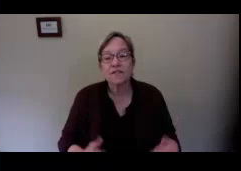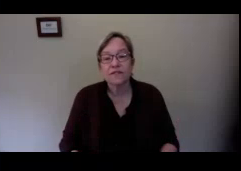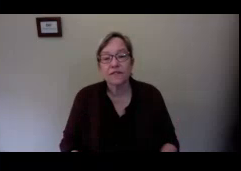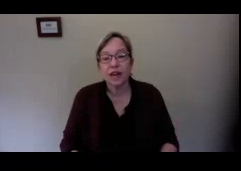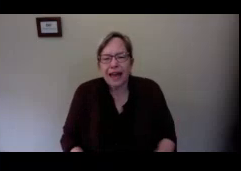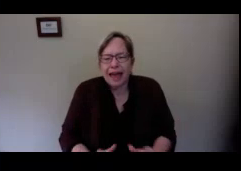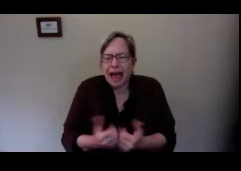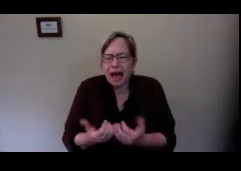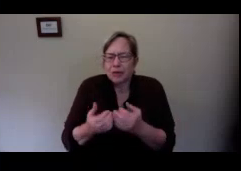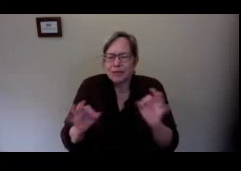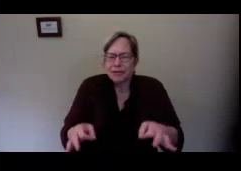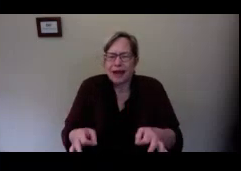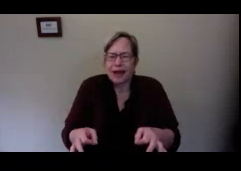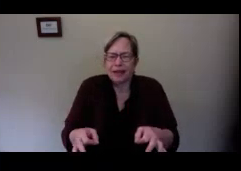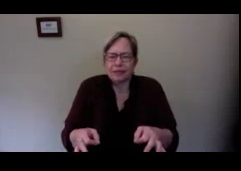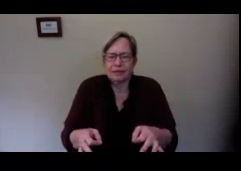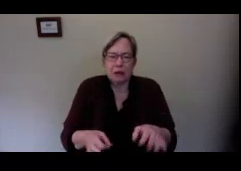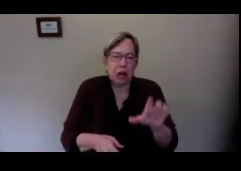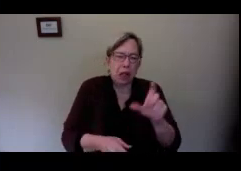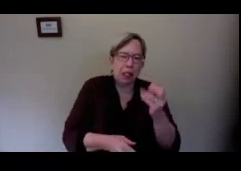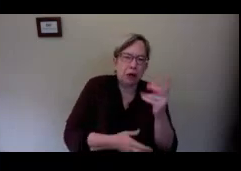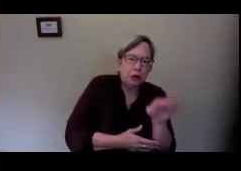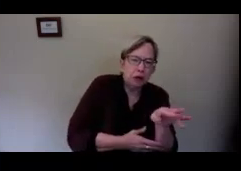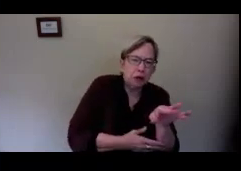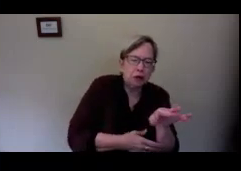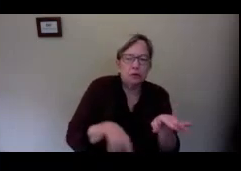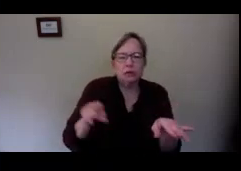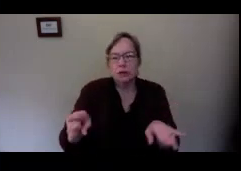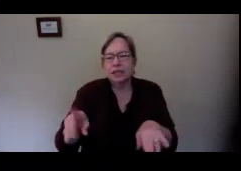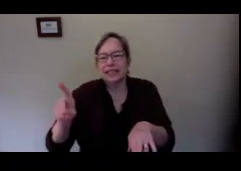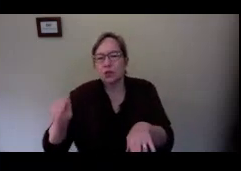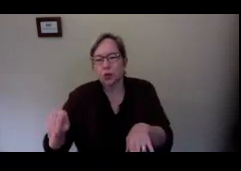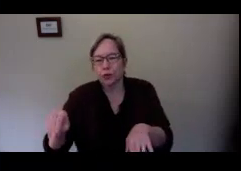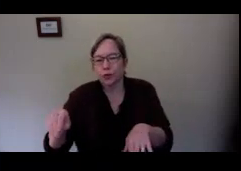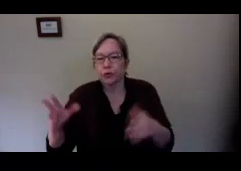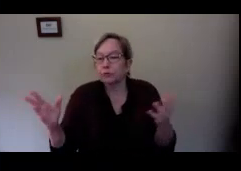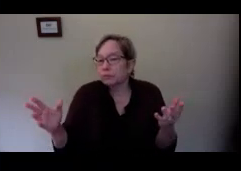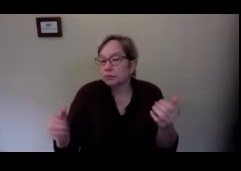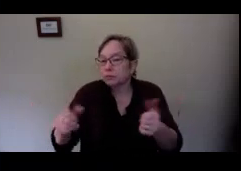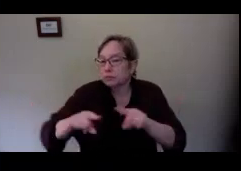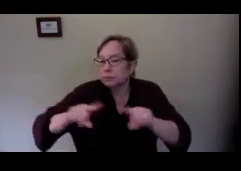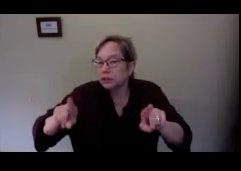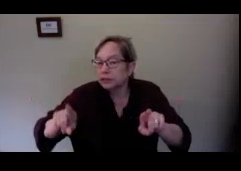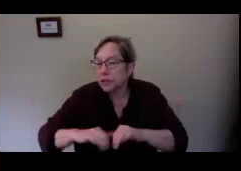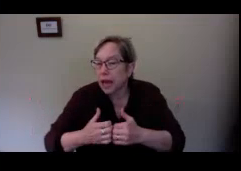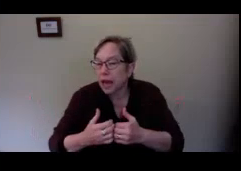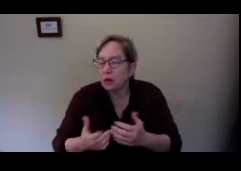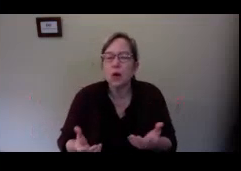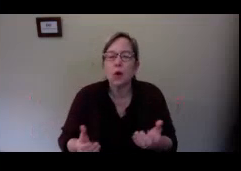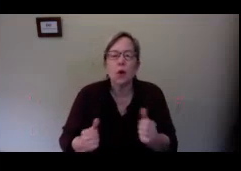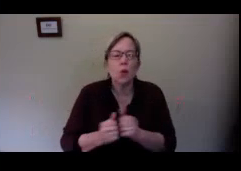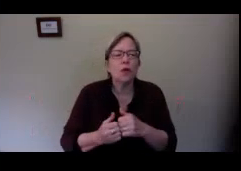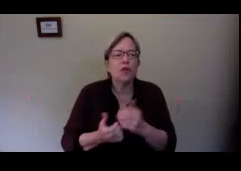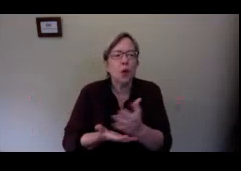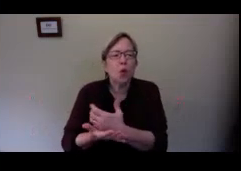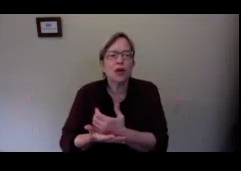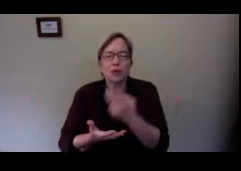do we determine, what is clutter, what is a disorder? And often with hoarding, you see that it